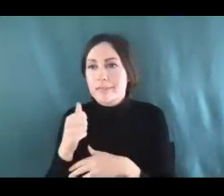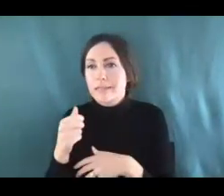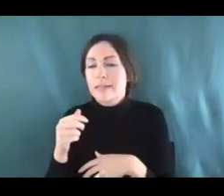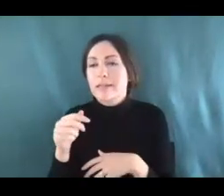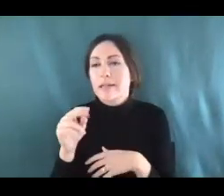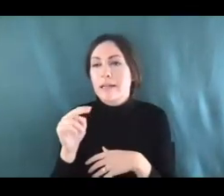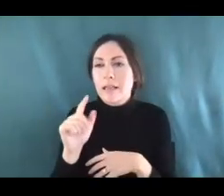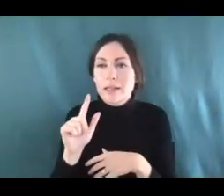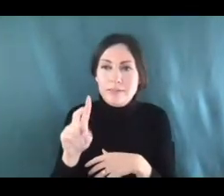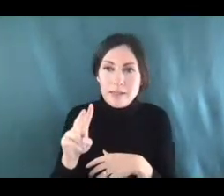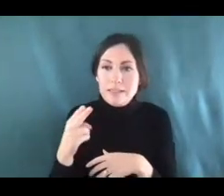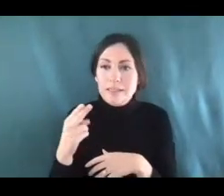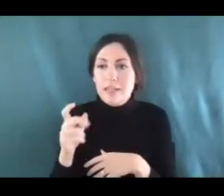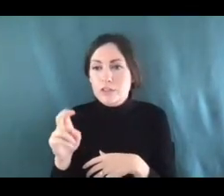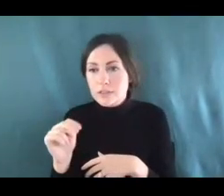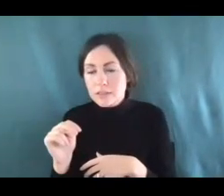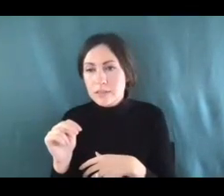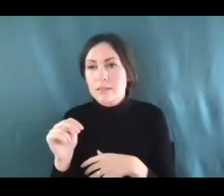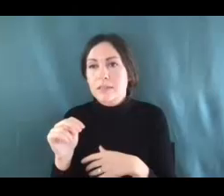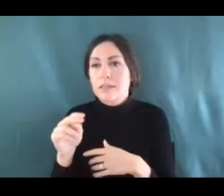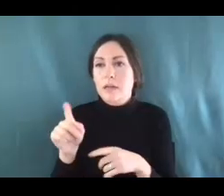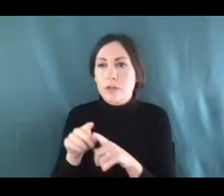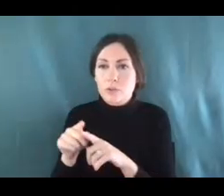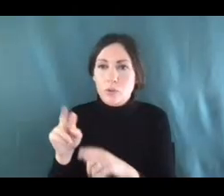Police, as well as Reno